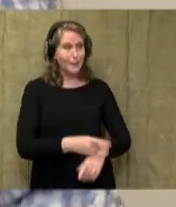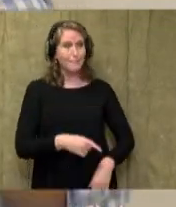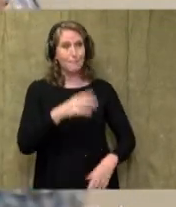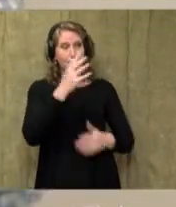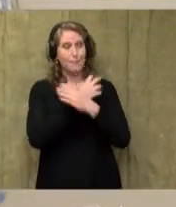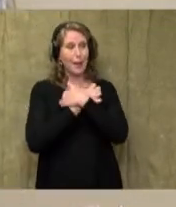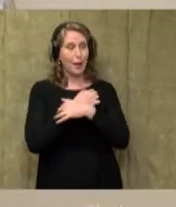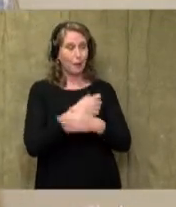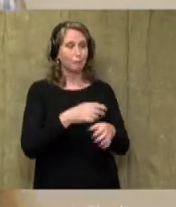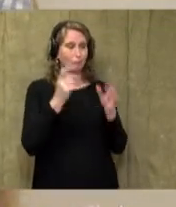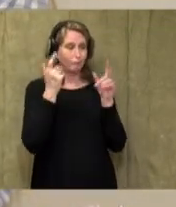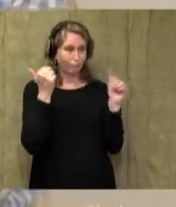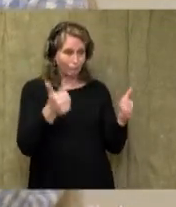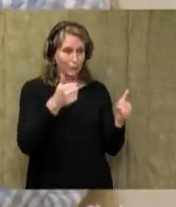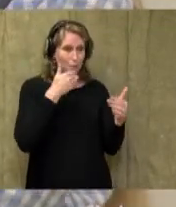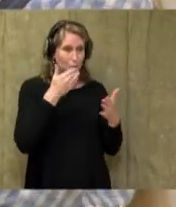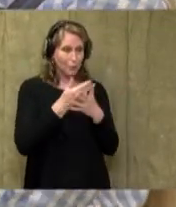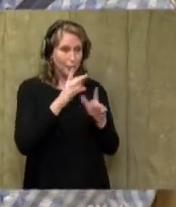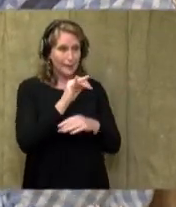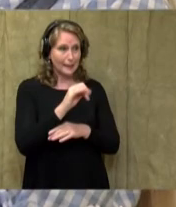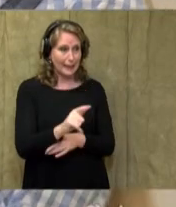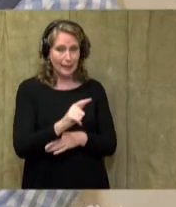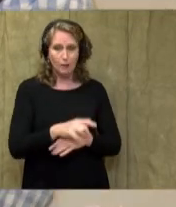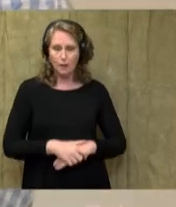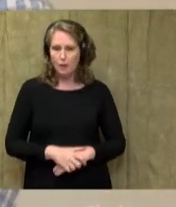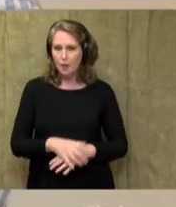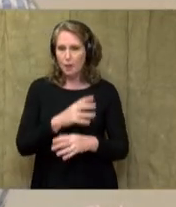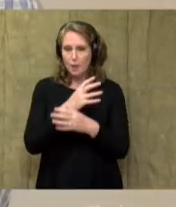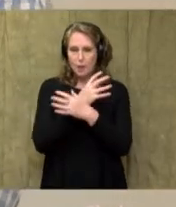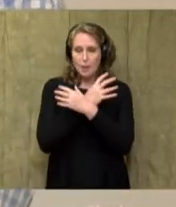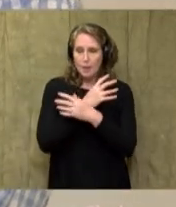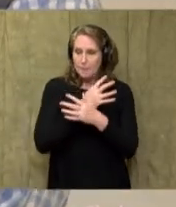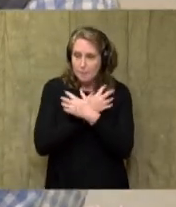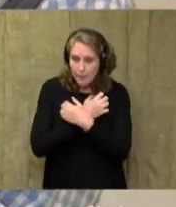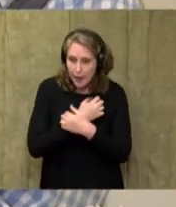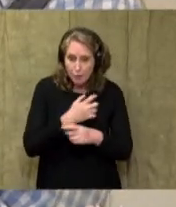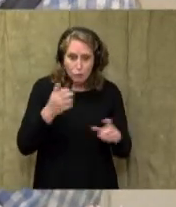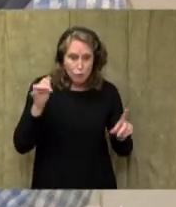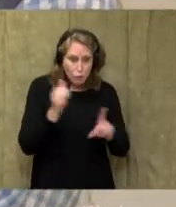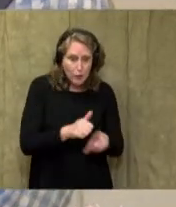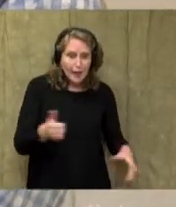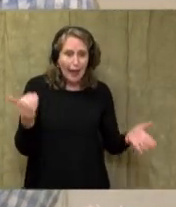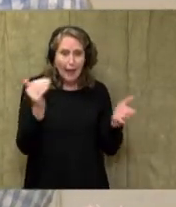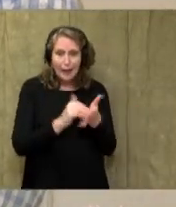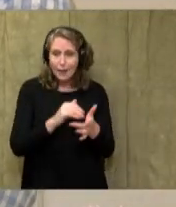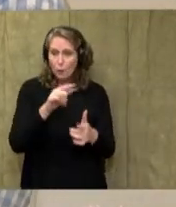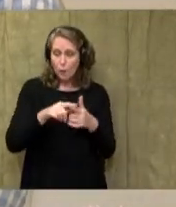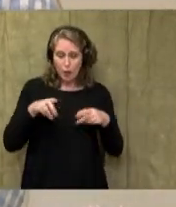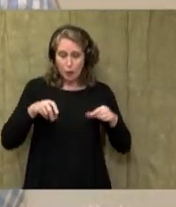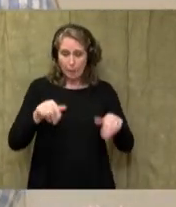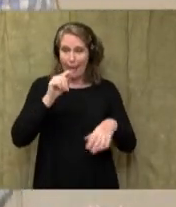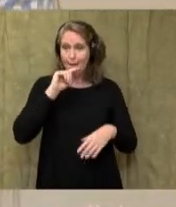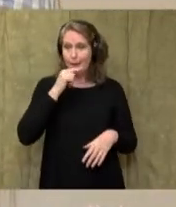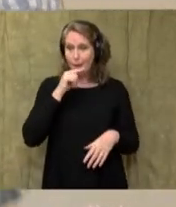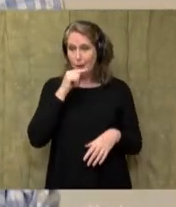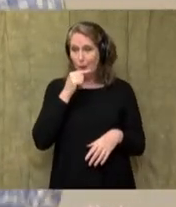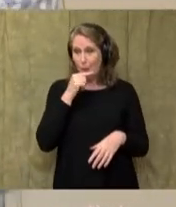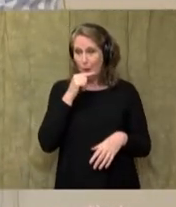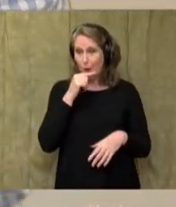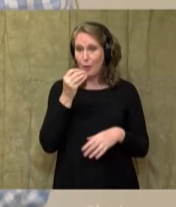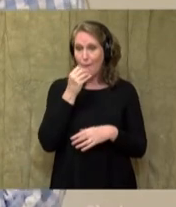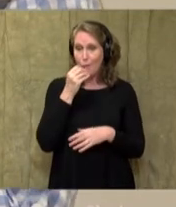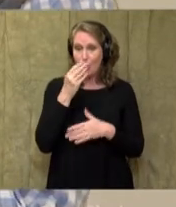Bear, it's a done deal. Hare tricked him again, because when you plant corn, the corn grows in